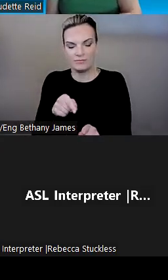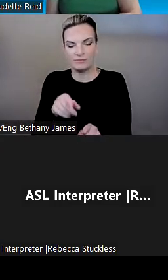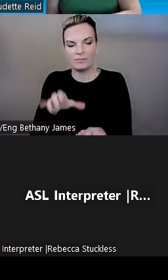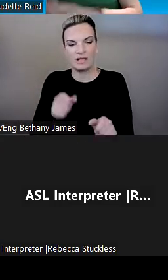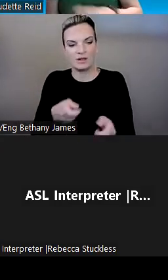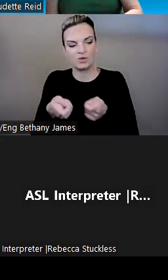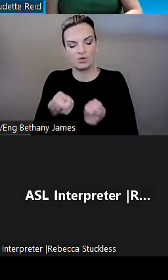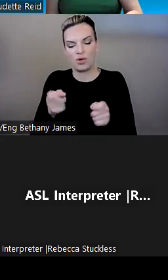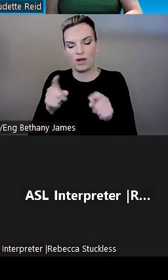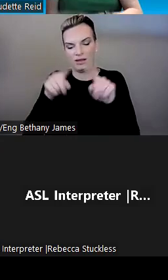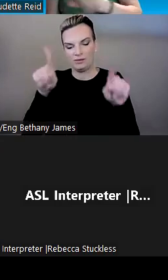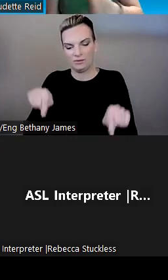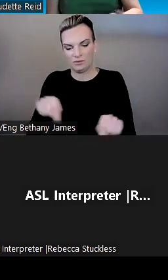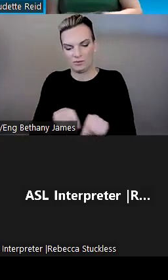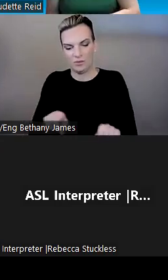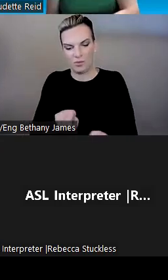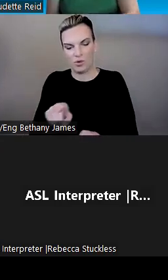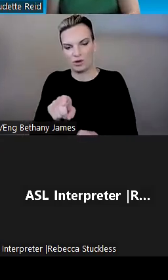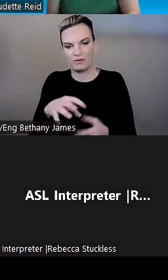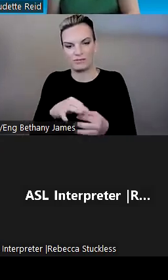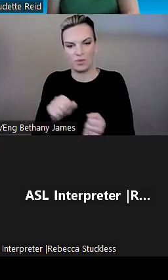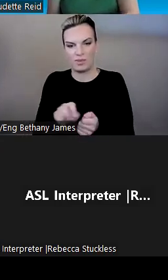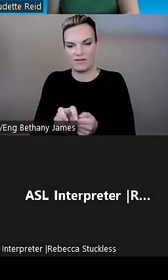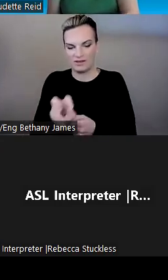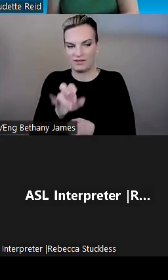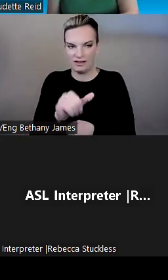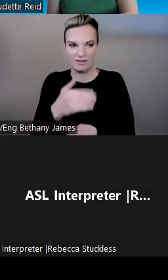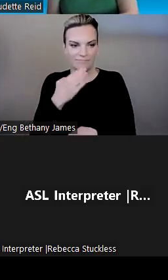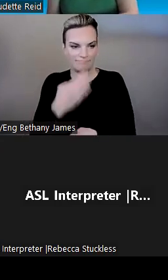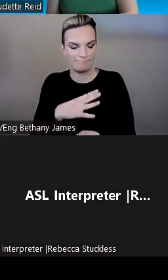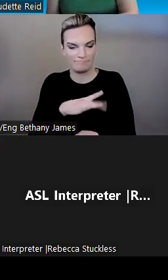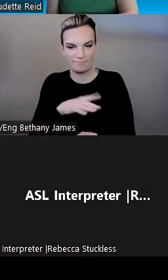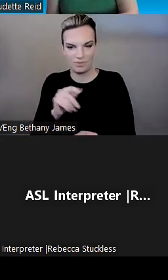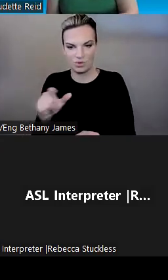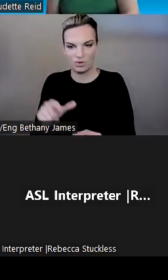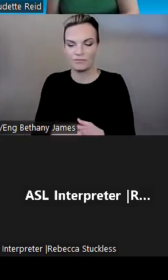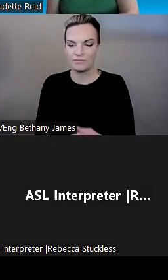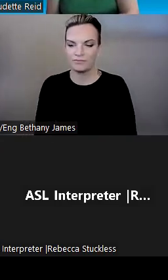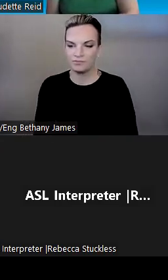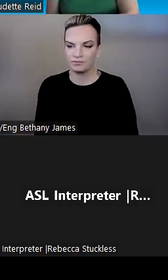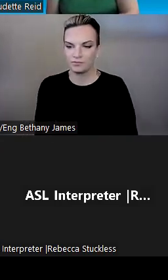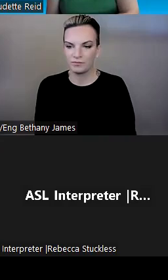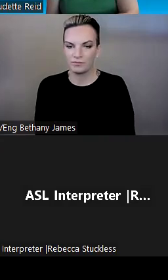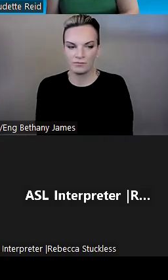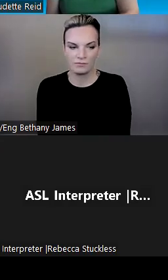on-screen pointer for navigation is a really strong tool for some of our clients.